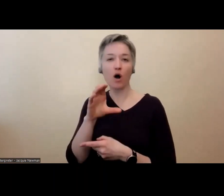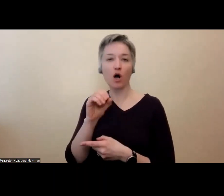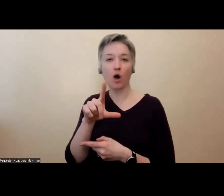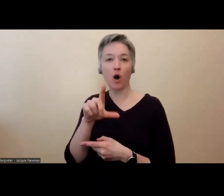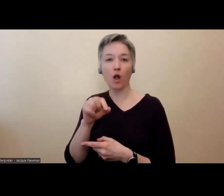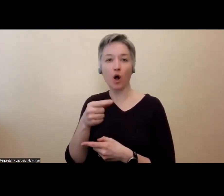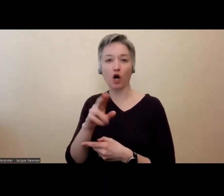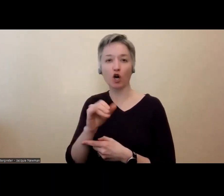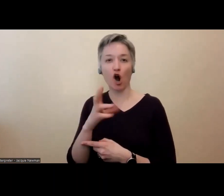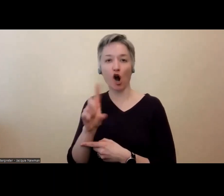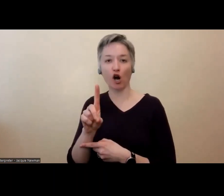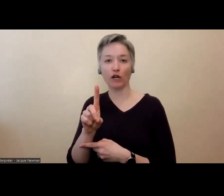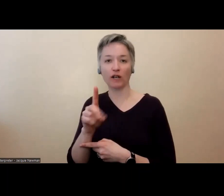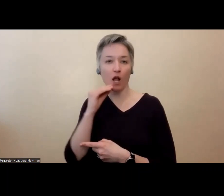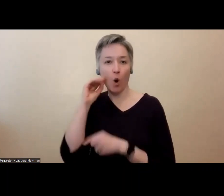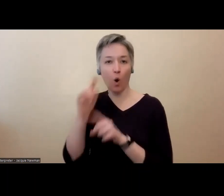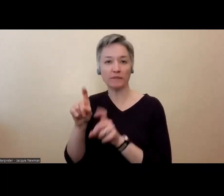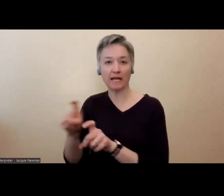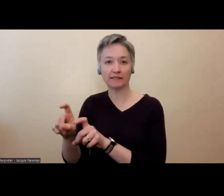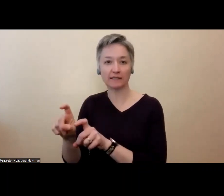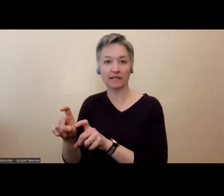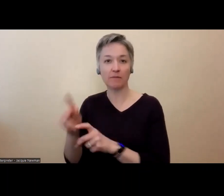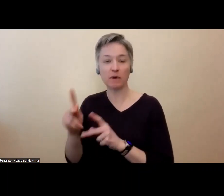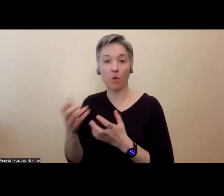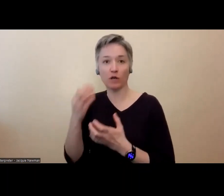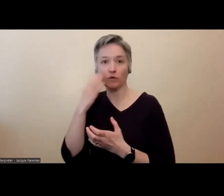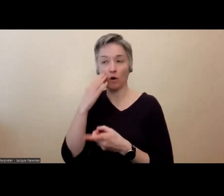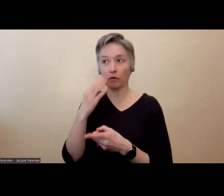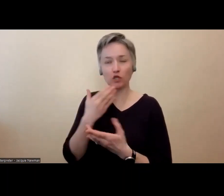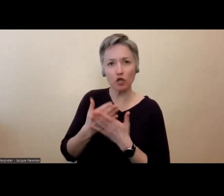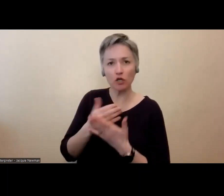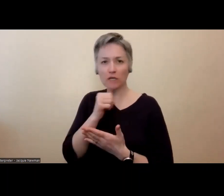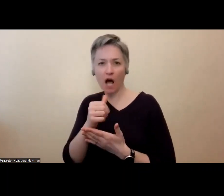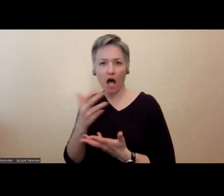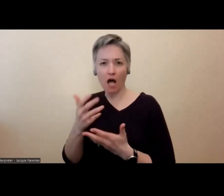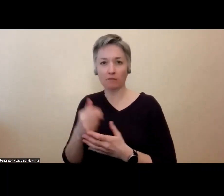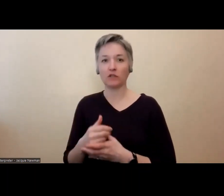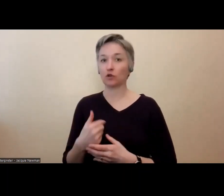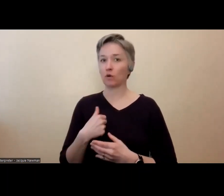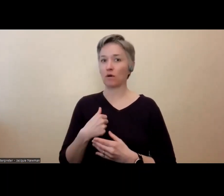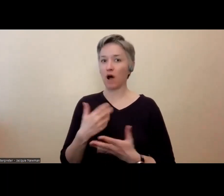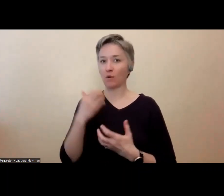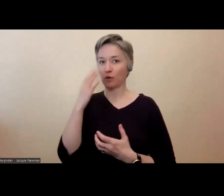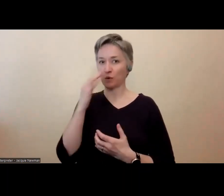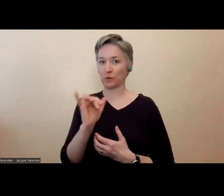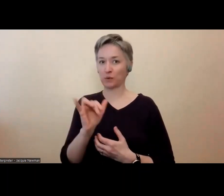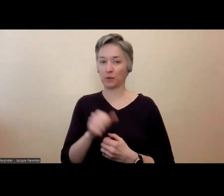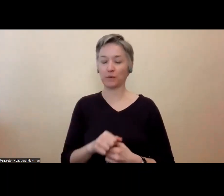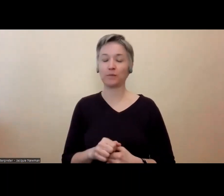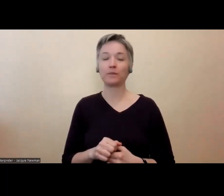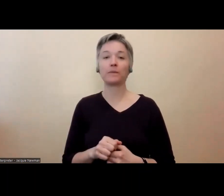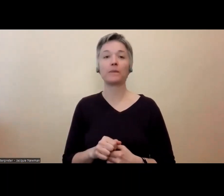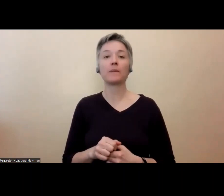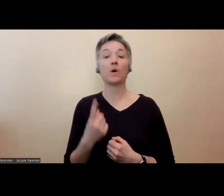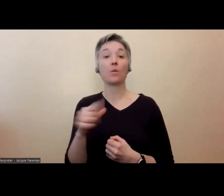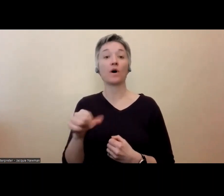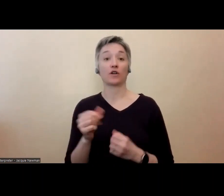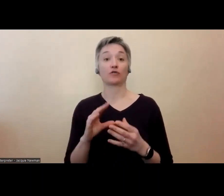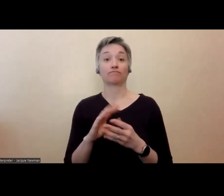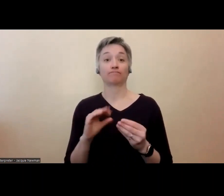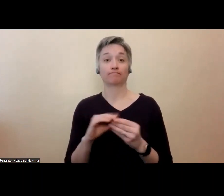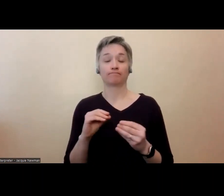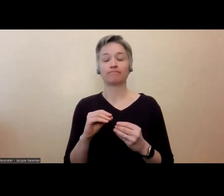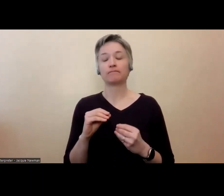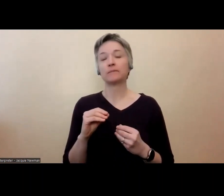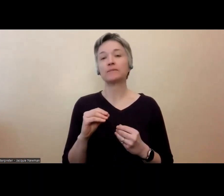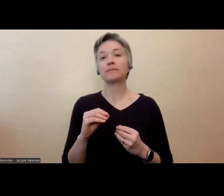be interesting to know. And one other anecdote that I found out throughout this whole process, what I